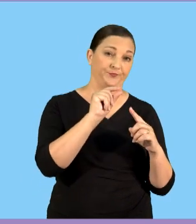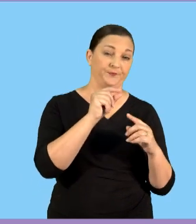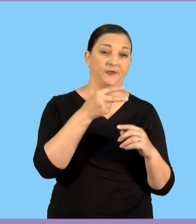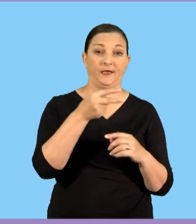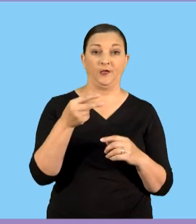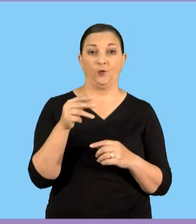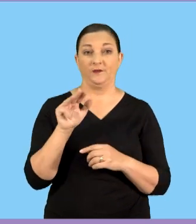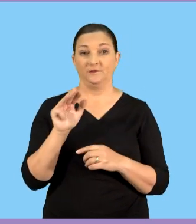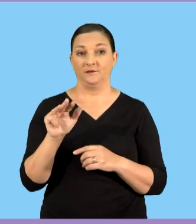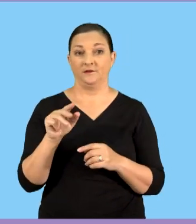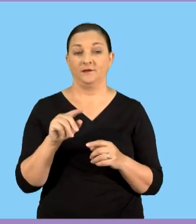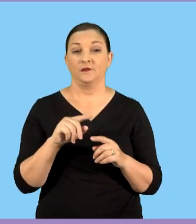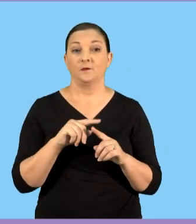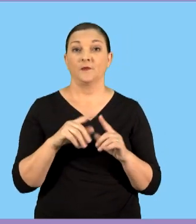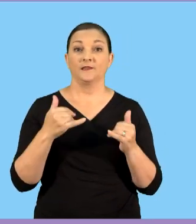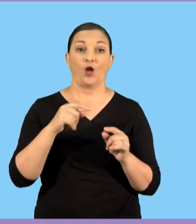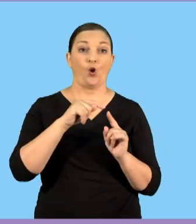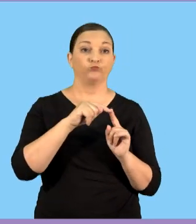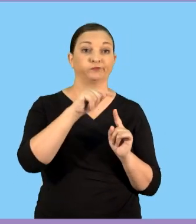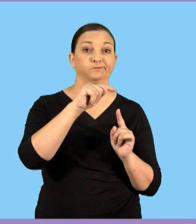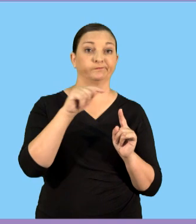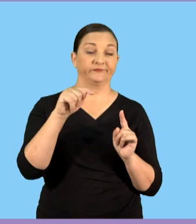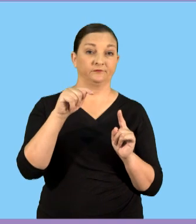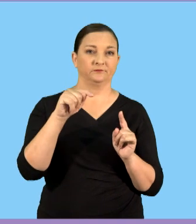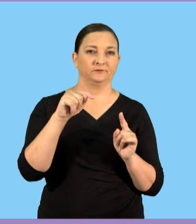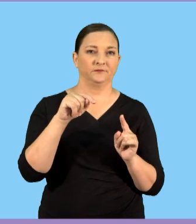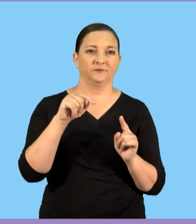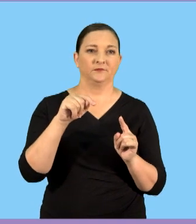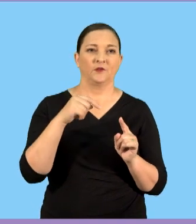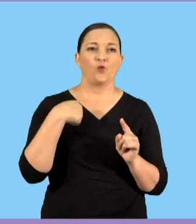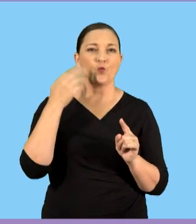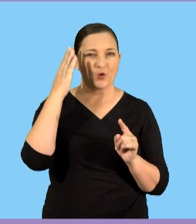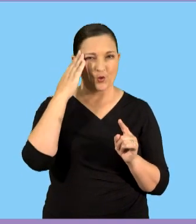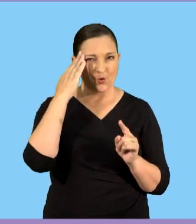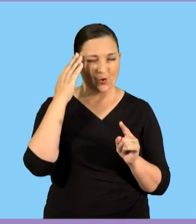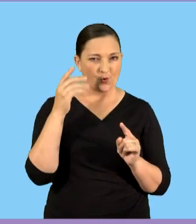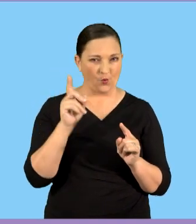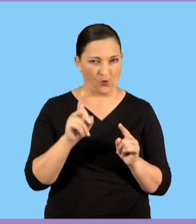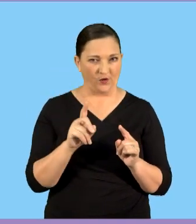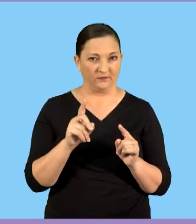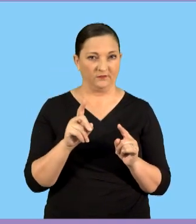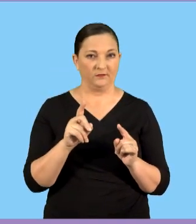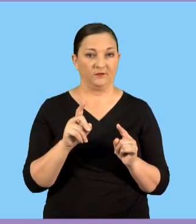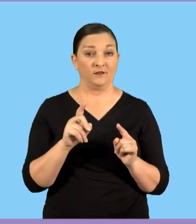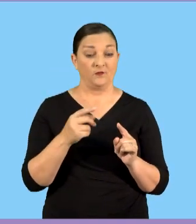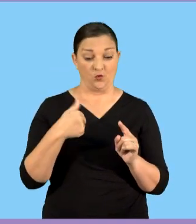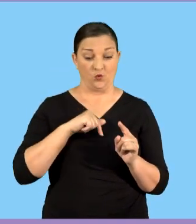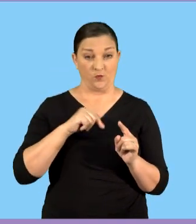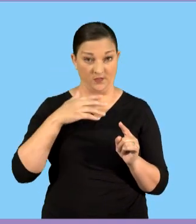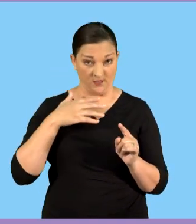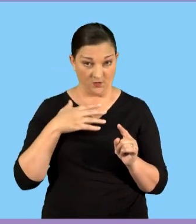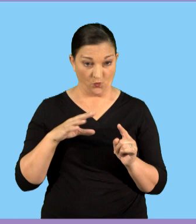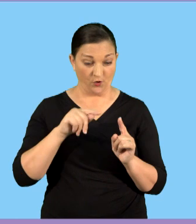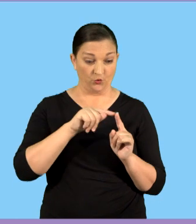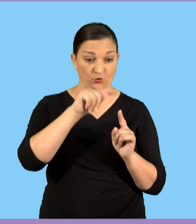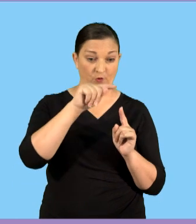equals to 9. We are going to place a square root because we do know that for